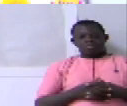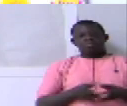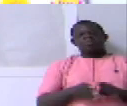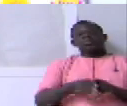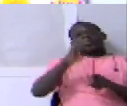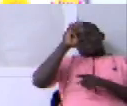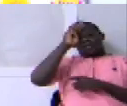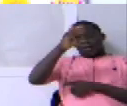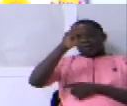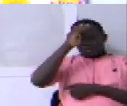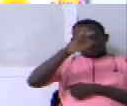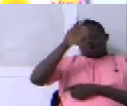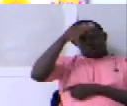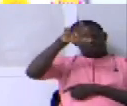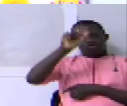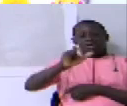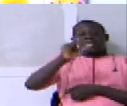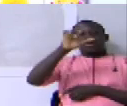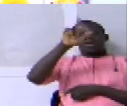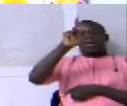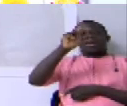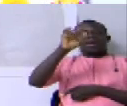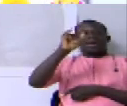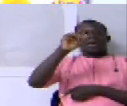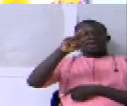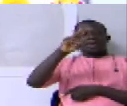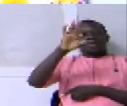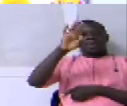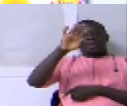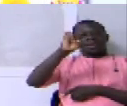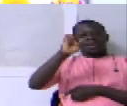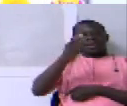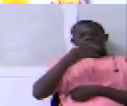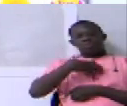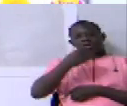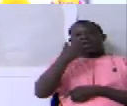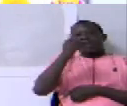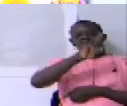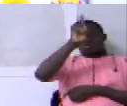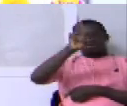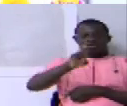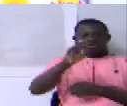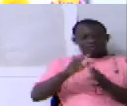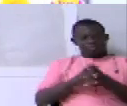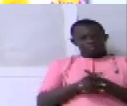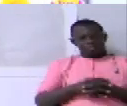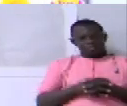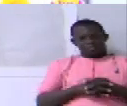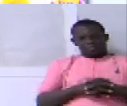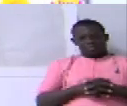Thank you very much, Commissioner Kinte. You have the floor. Commissioner Kinte fanan lafte nyinin kalale.